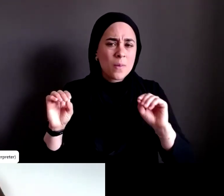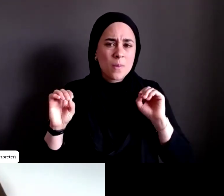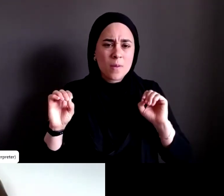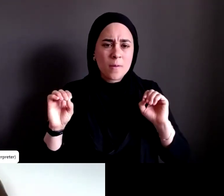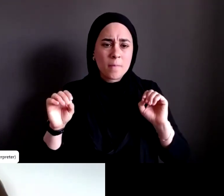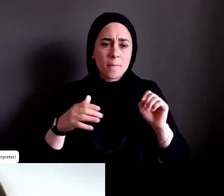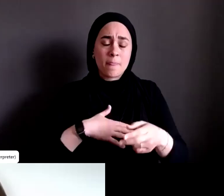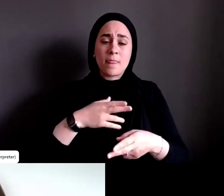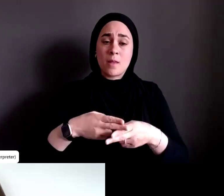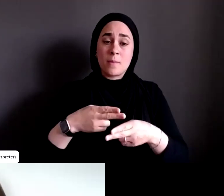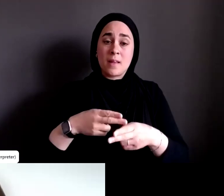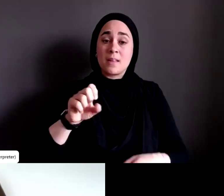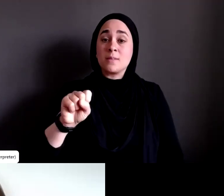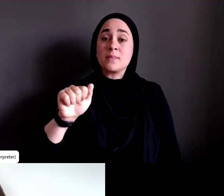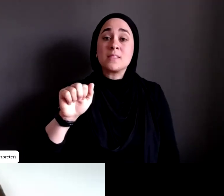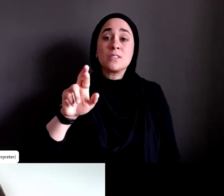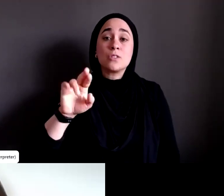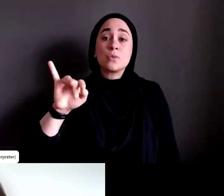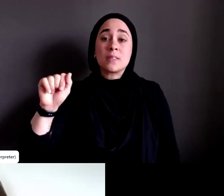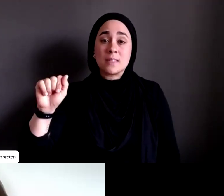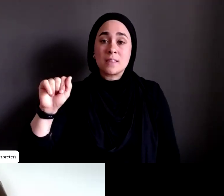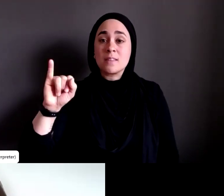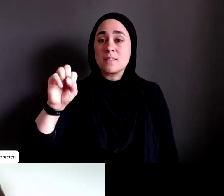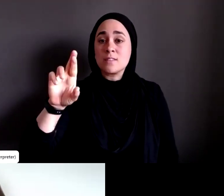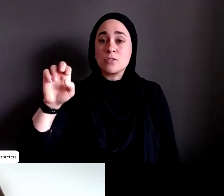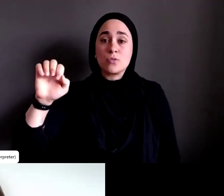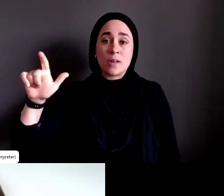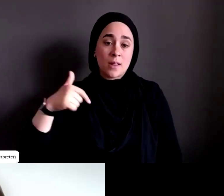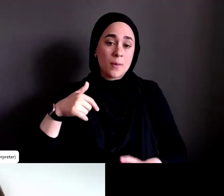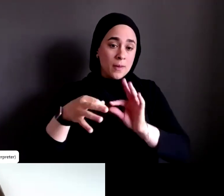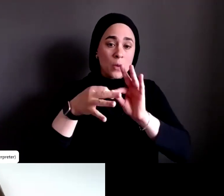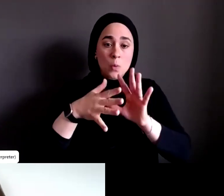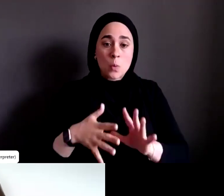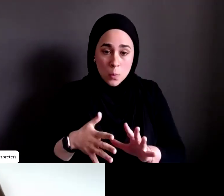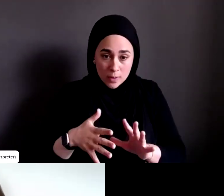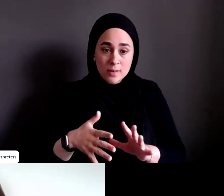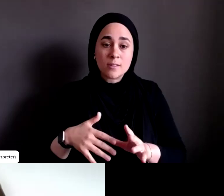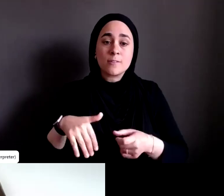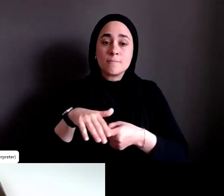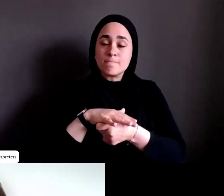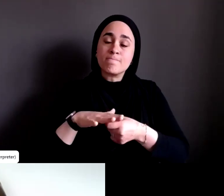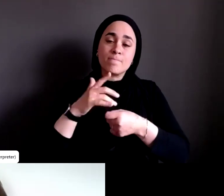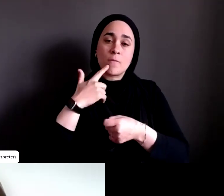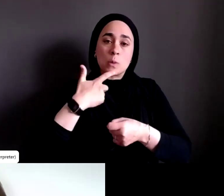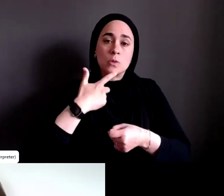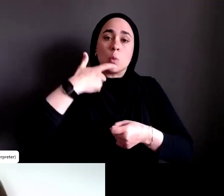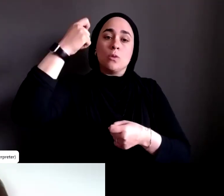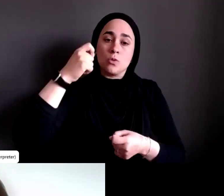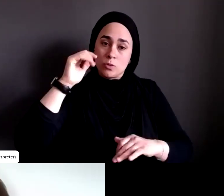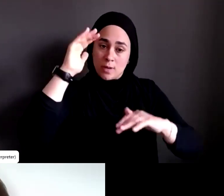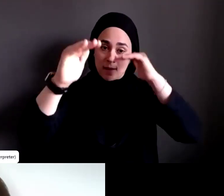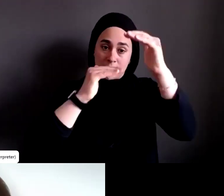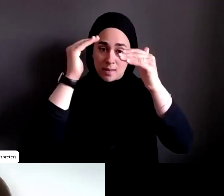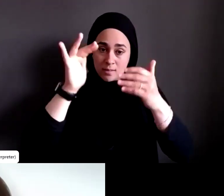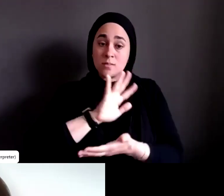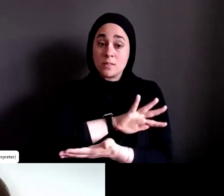So my name is Sarita Israel. I'm the coordinator of a domain of expertise to counter mistreatment of older adults. It is part of the